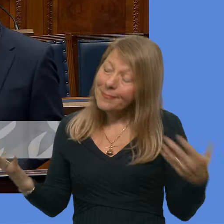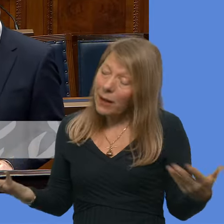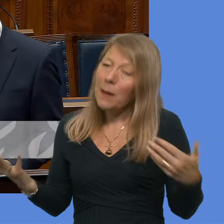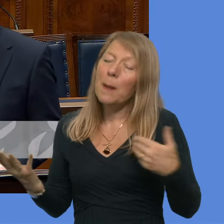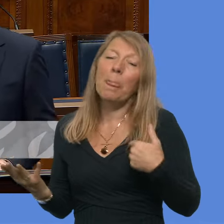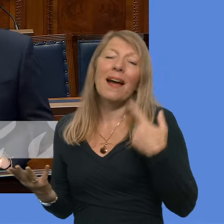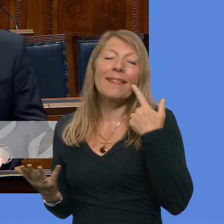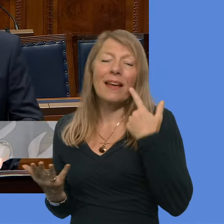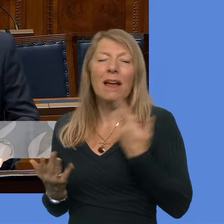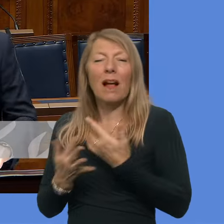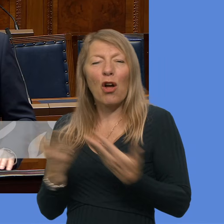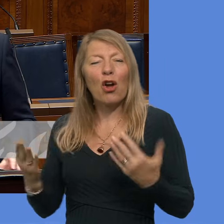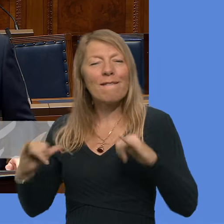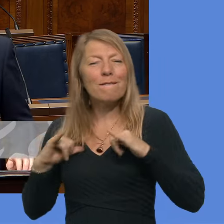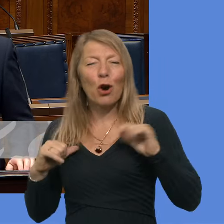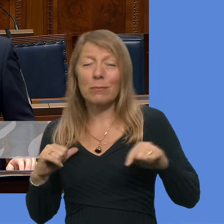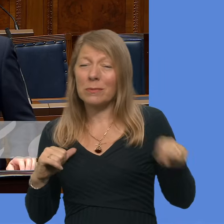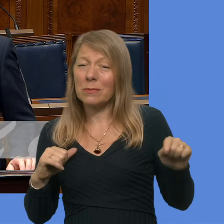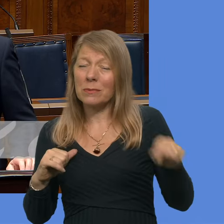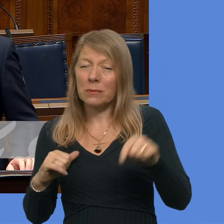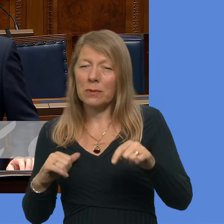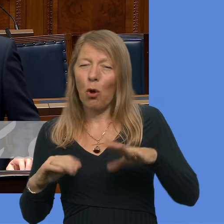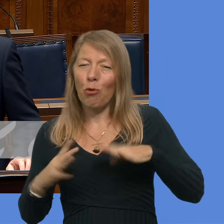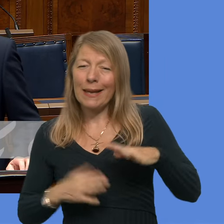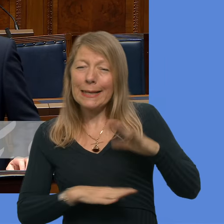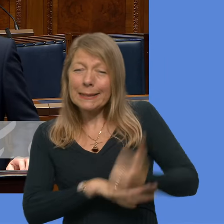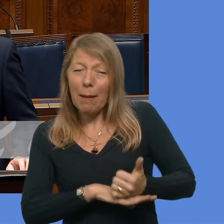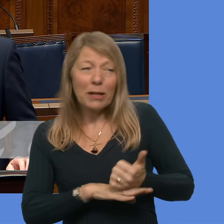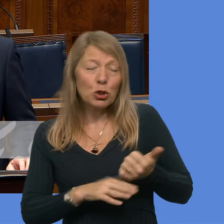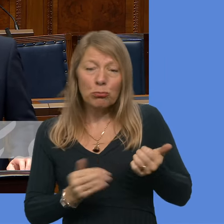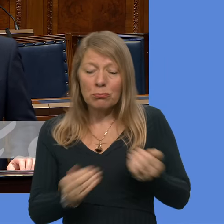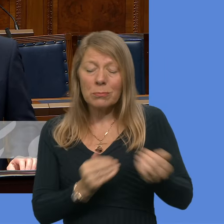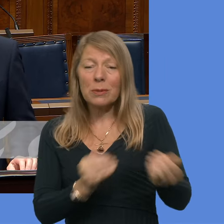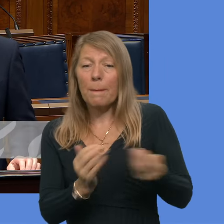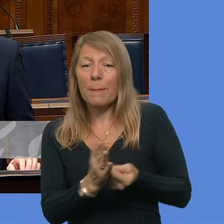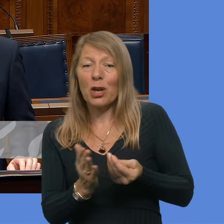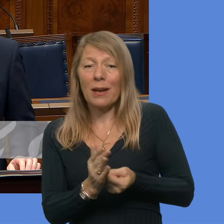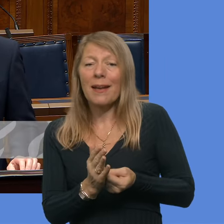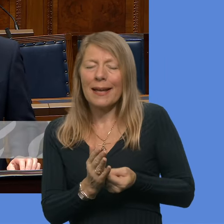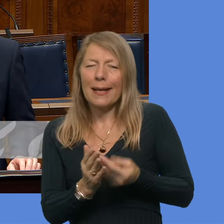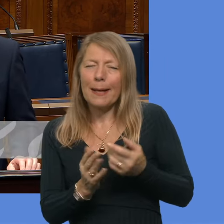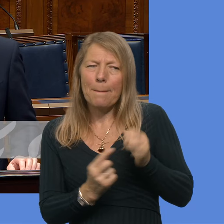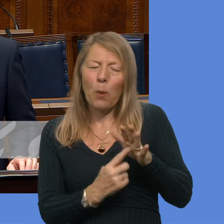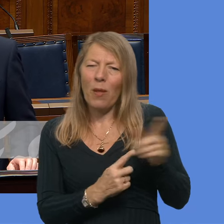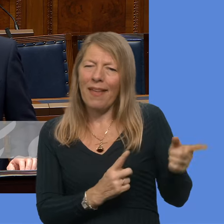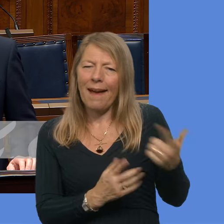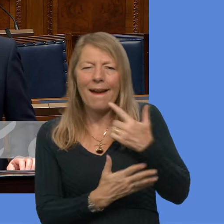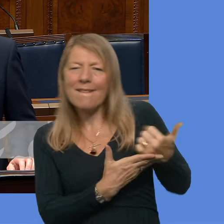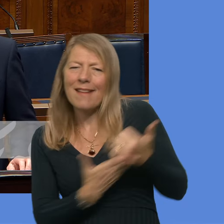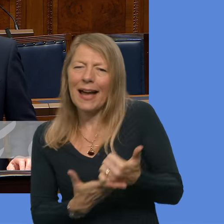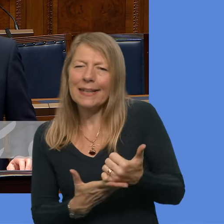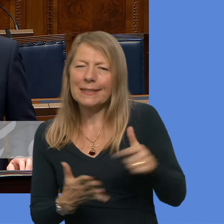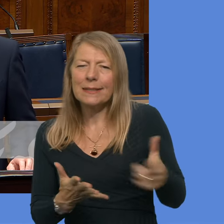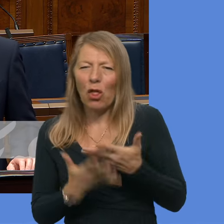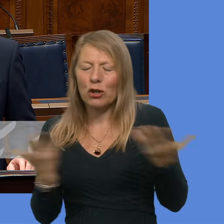established and in good economic shape, what they can bring to that. I also think, and we've had this discussion